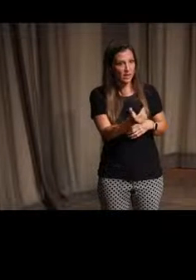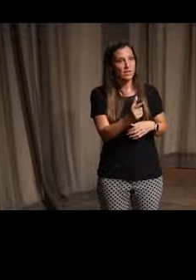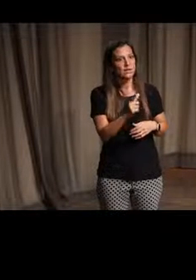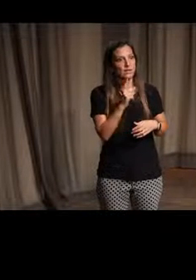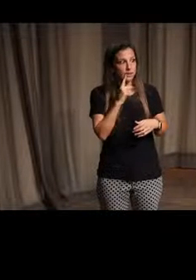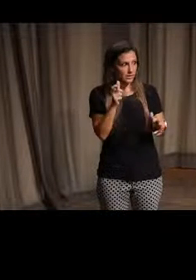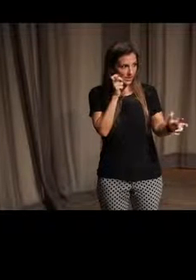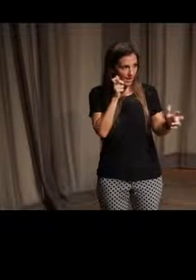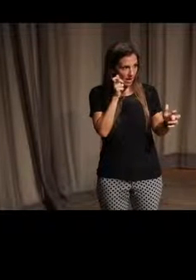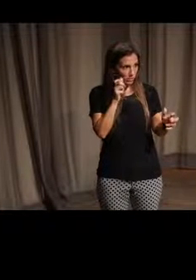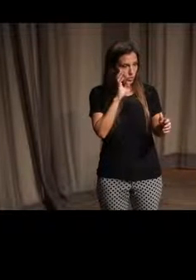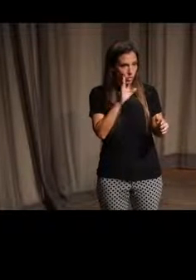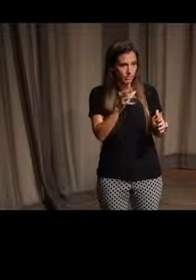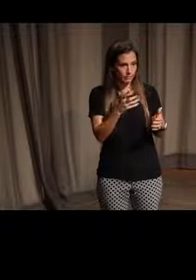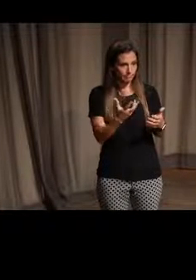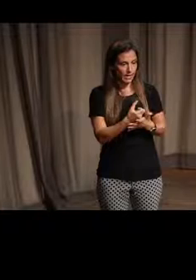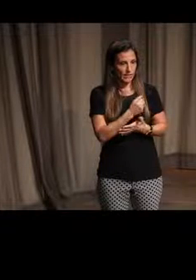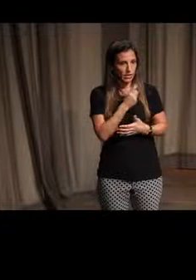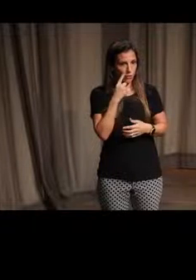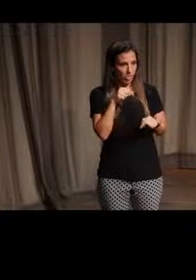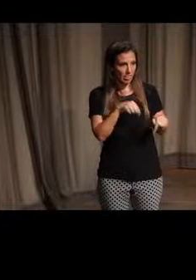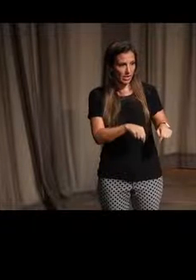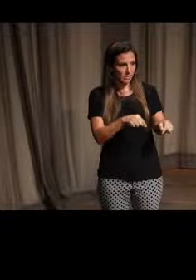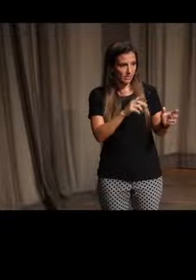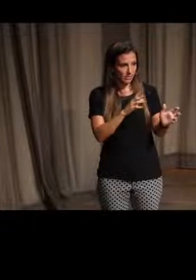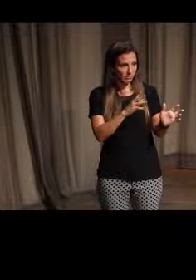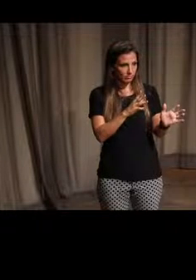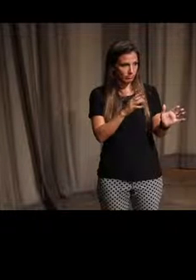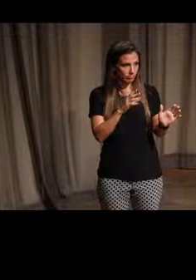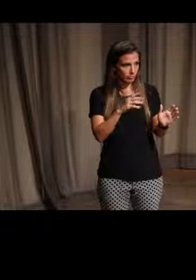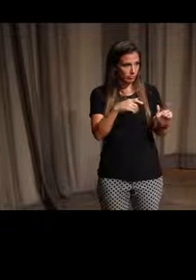are the sounds used in the composition.